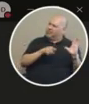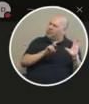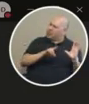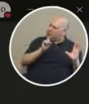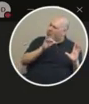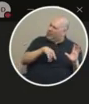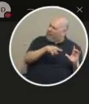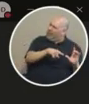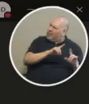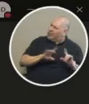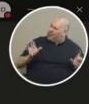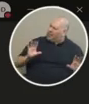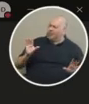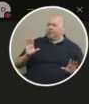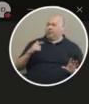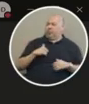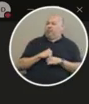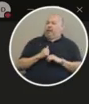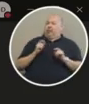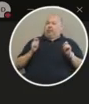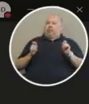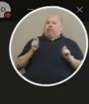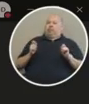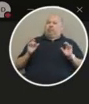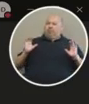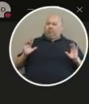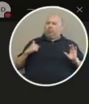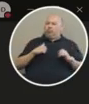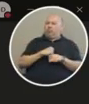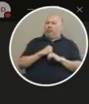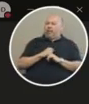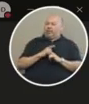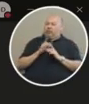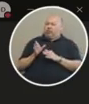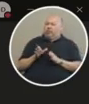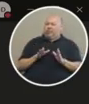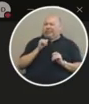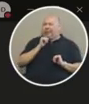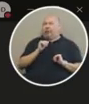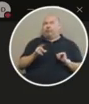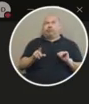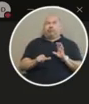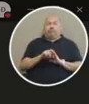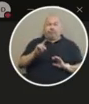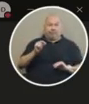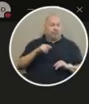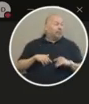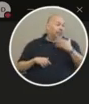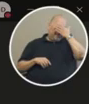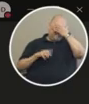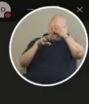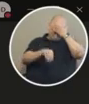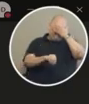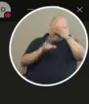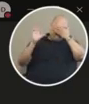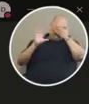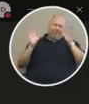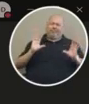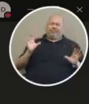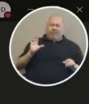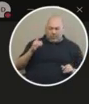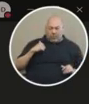do that? And so when we make these adjustments, we're making them strategically. We're not going wholesale